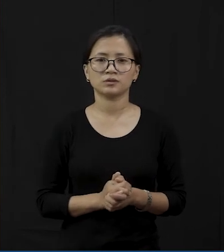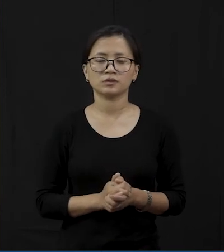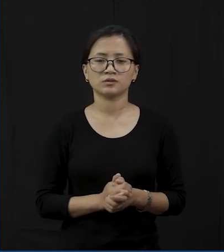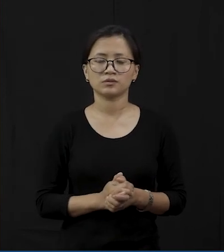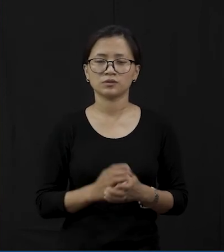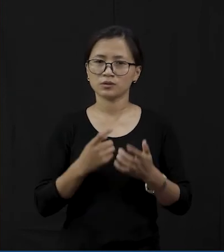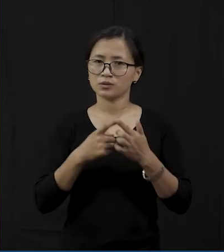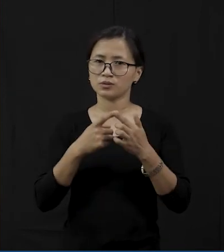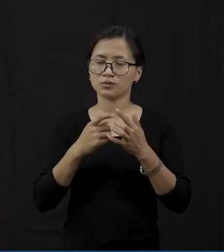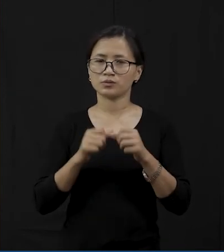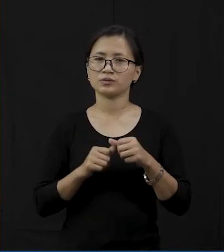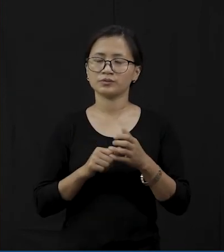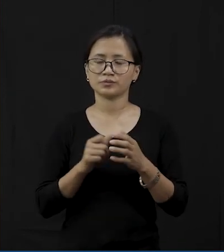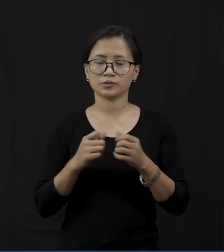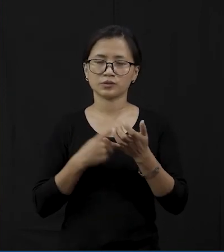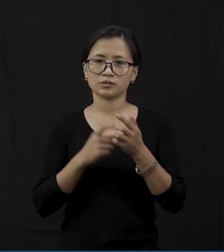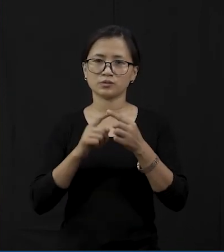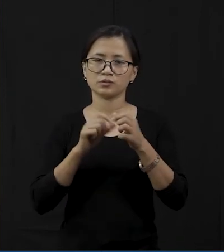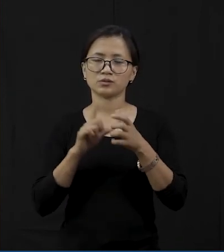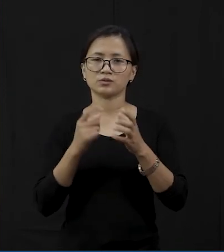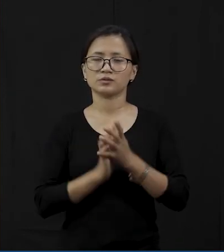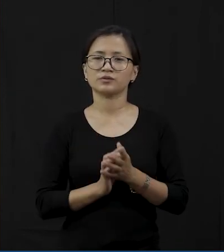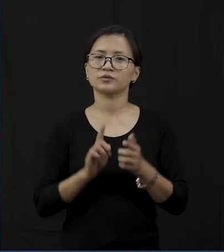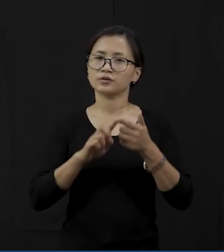will result in even.